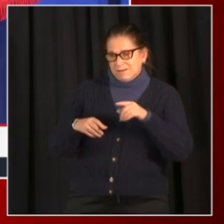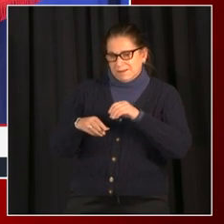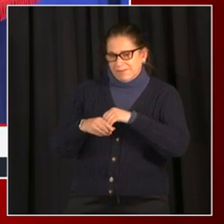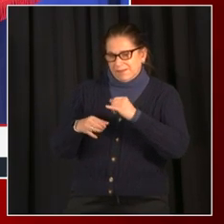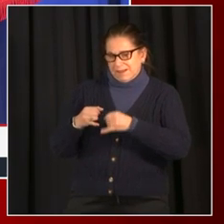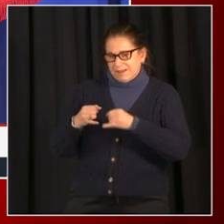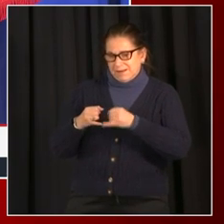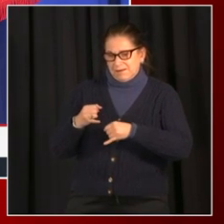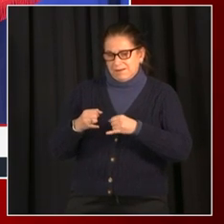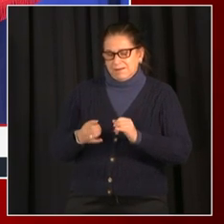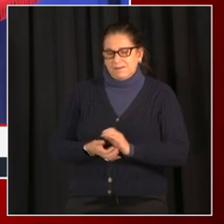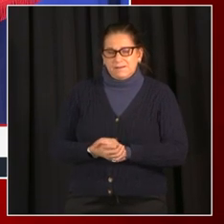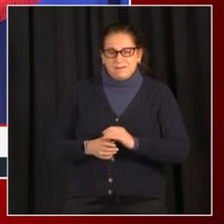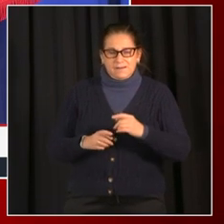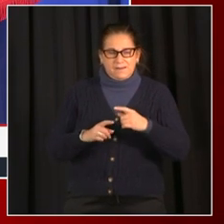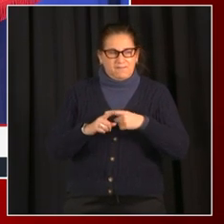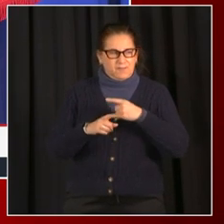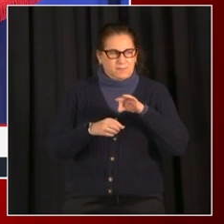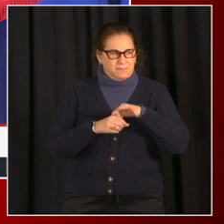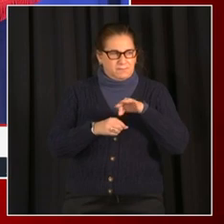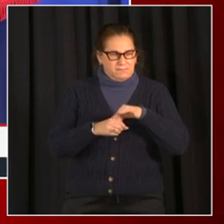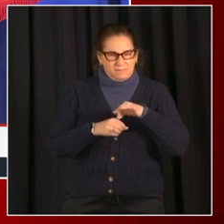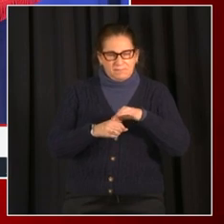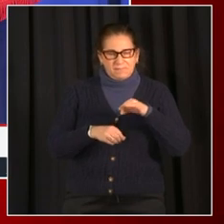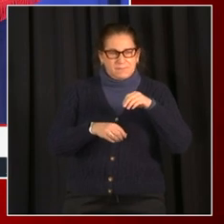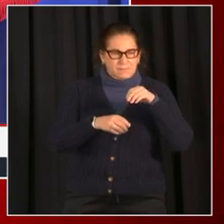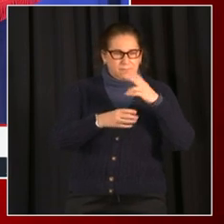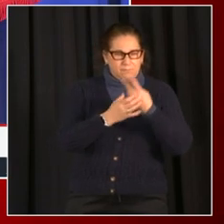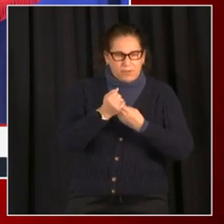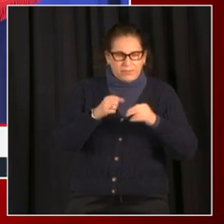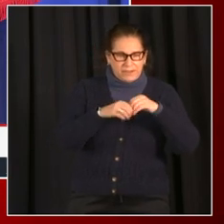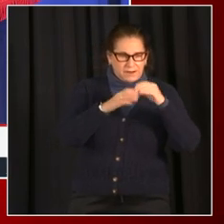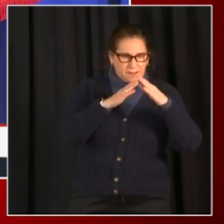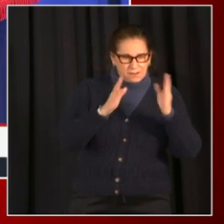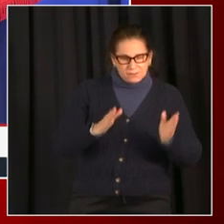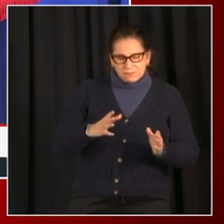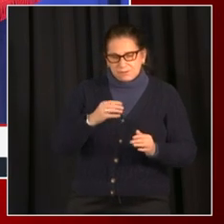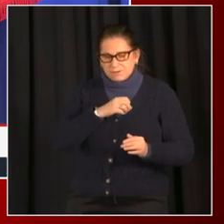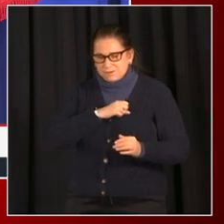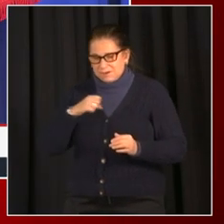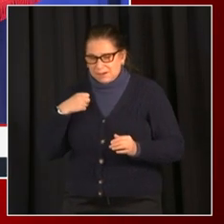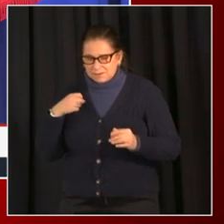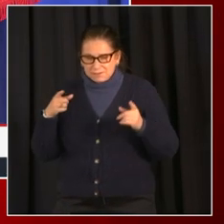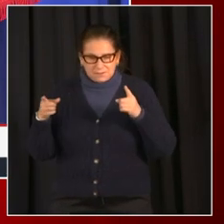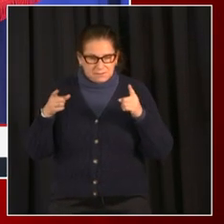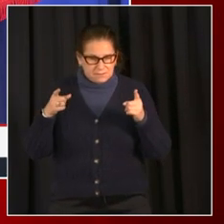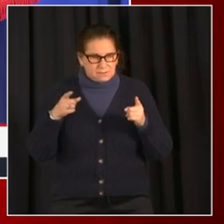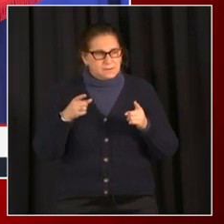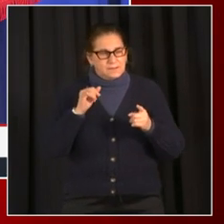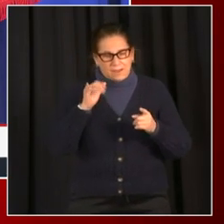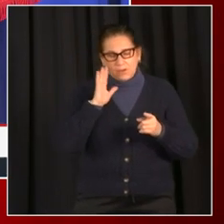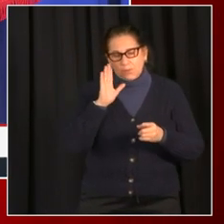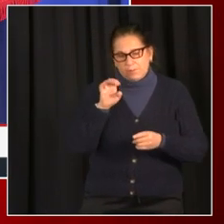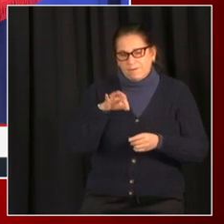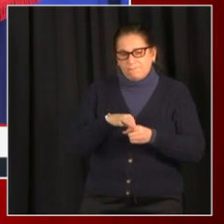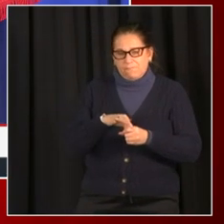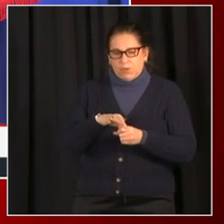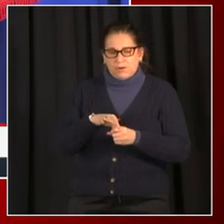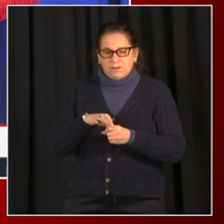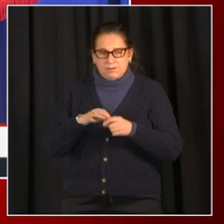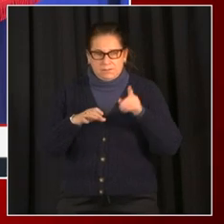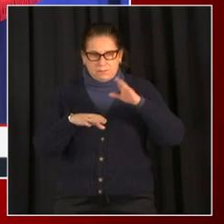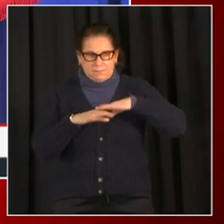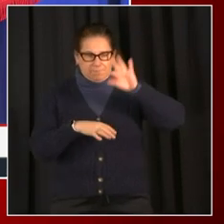if you will, and the Senate, I think have talked about and has said that it's gonna be voted on in